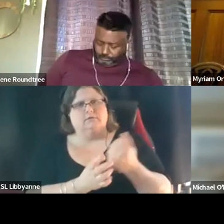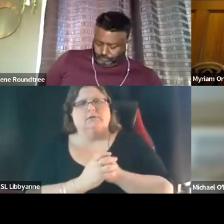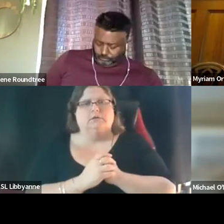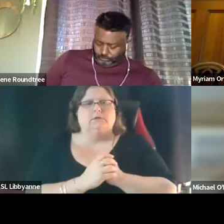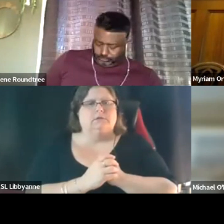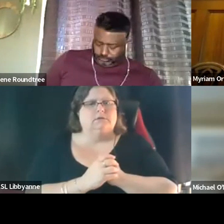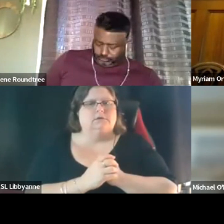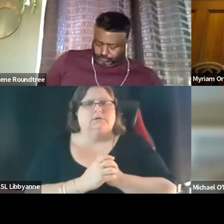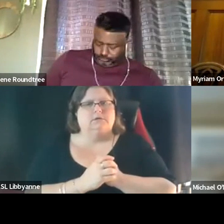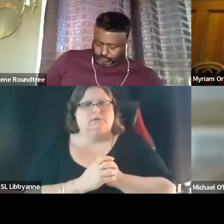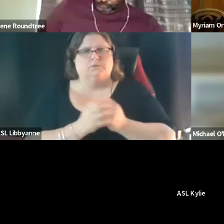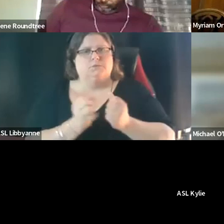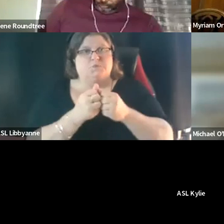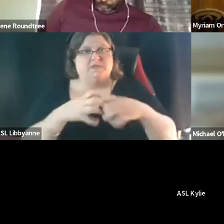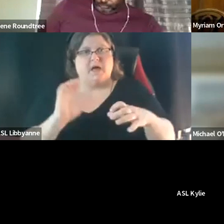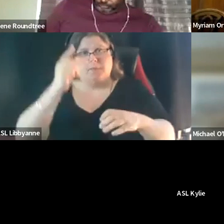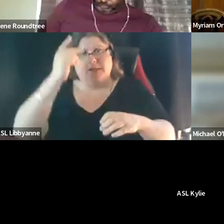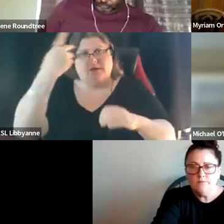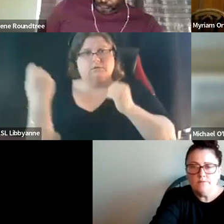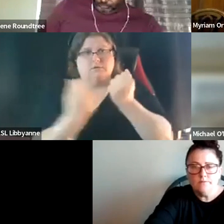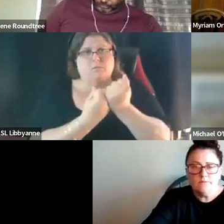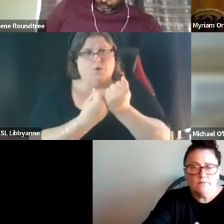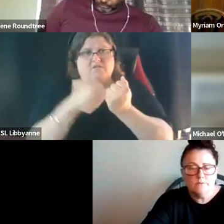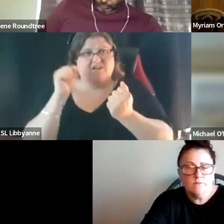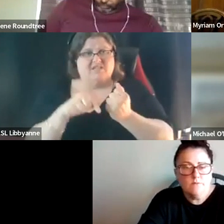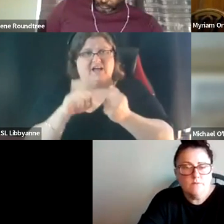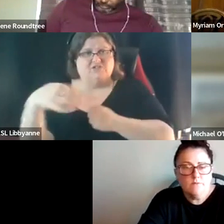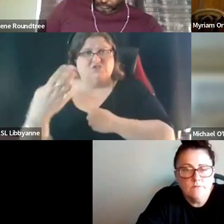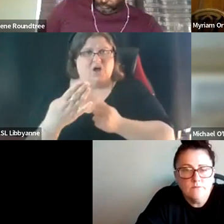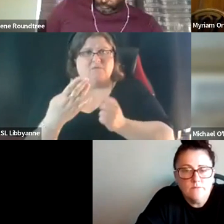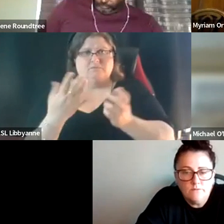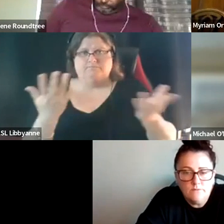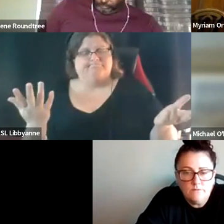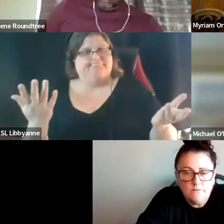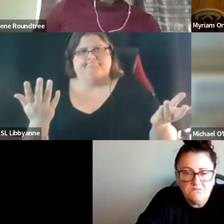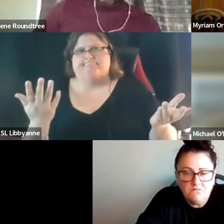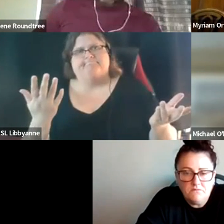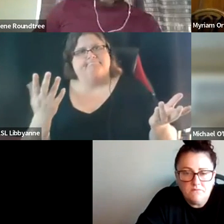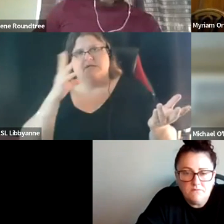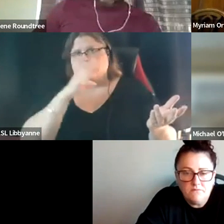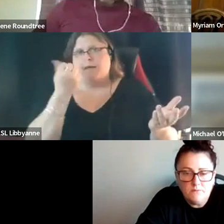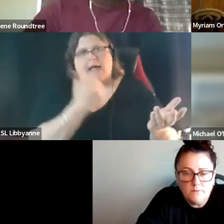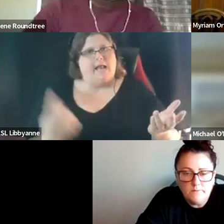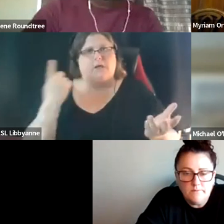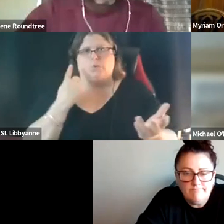because without the political support behind this position, I would assume that anyone would struggle.